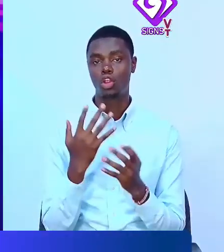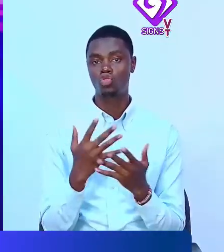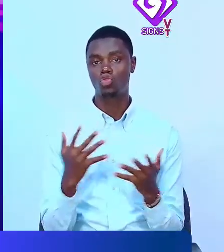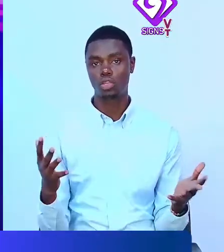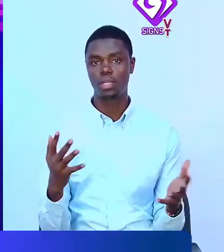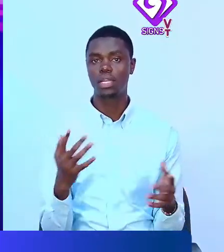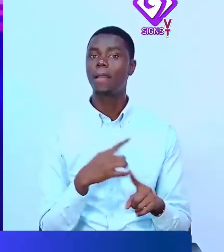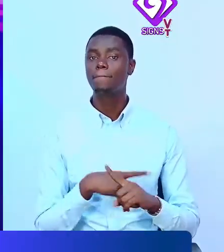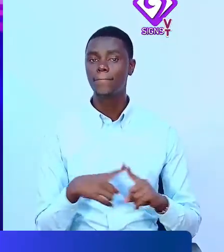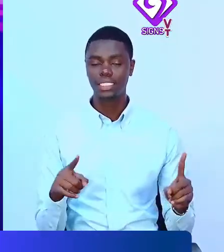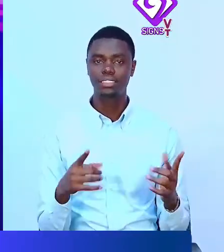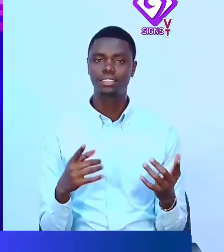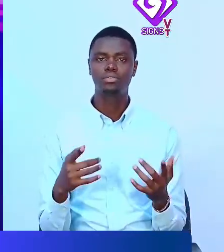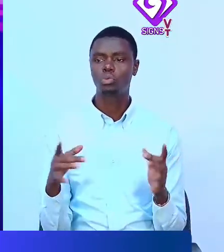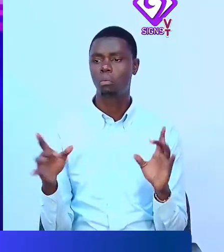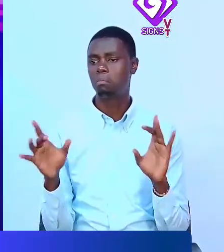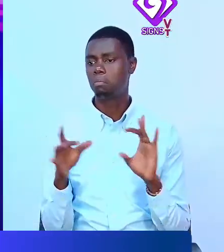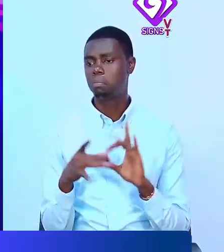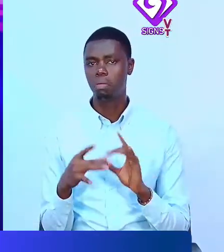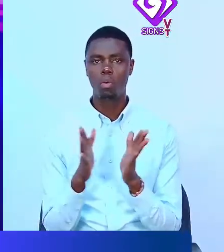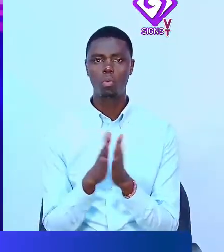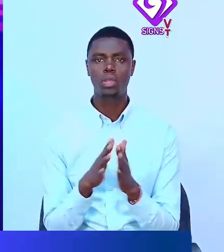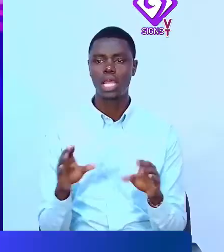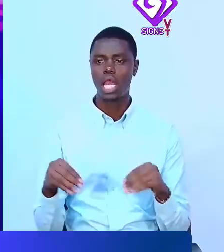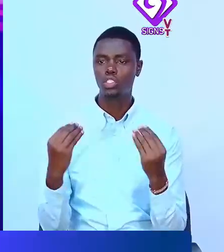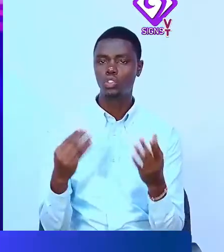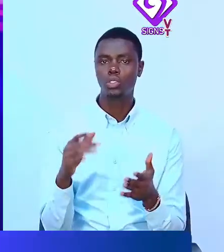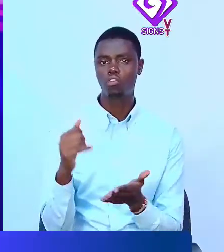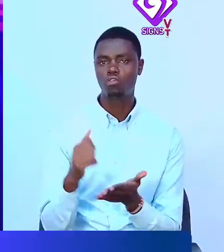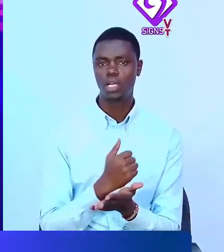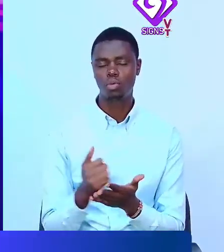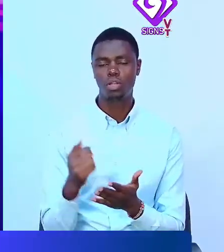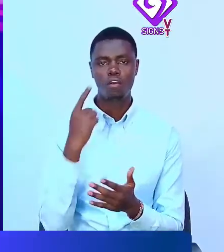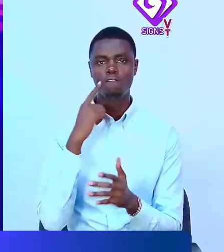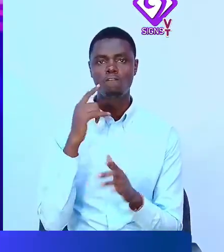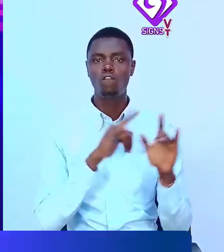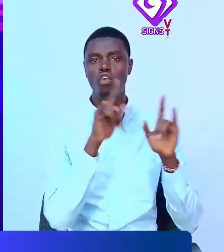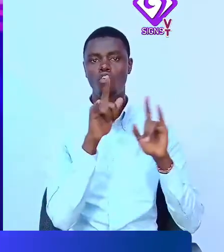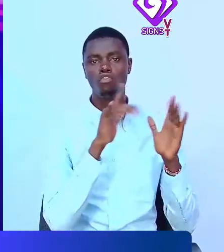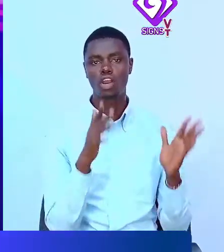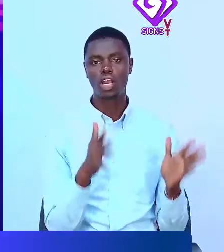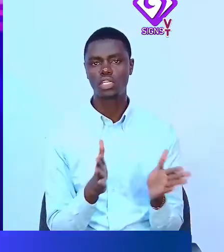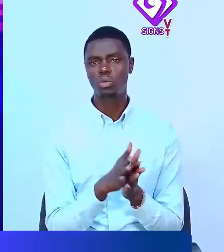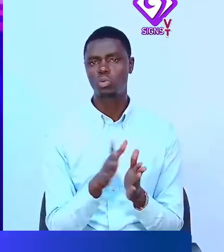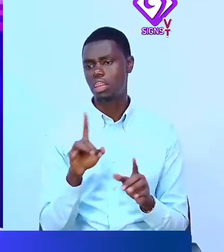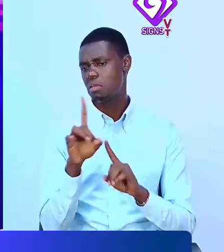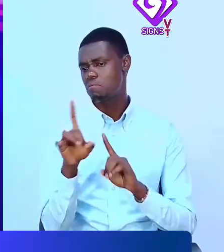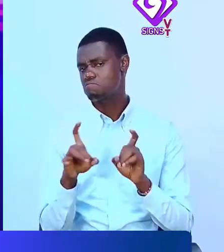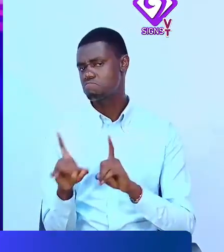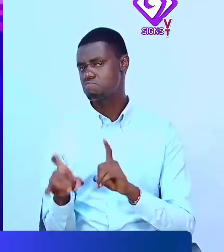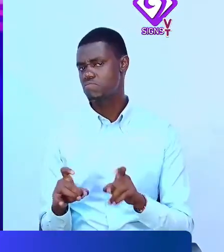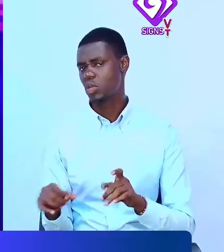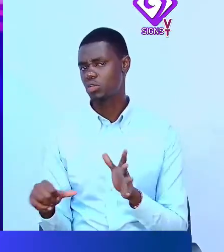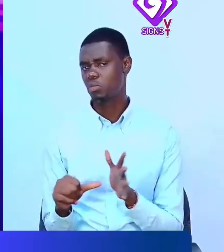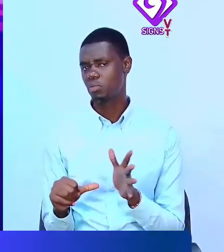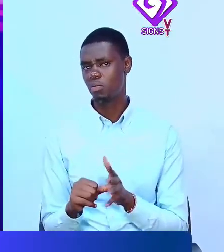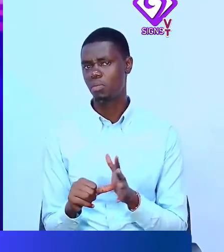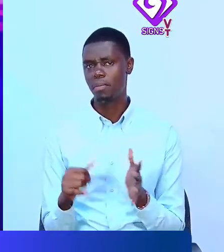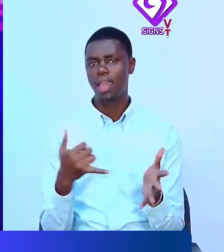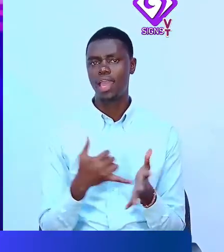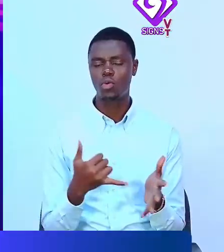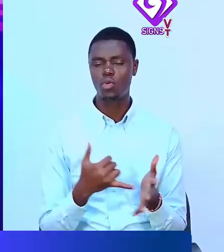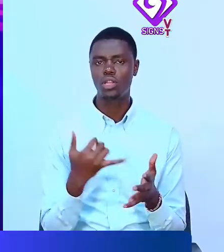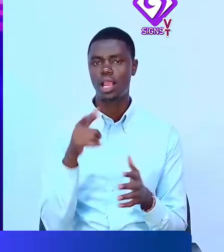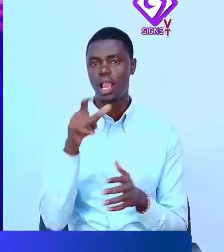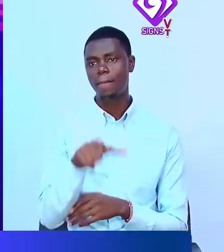Yet, despite being linked to the issuance of passports for foreigners with questionable backgrounds, including